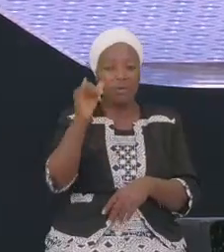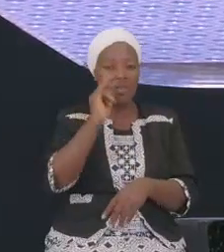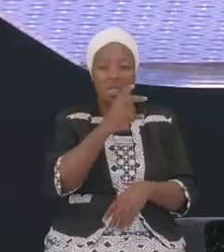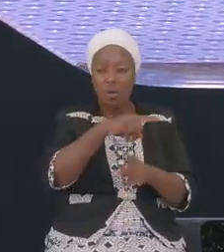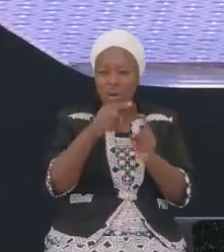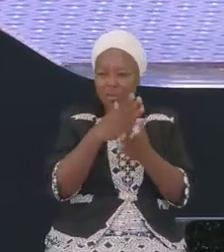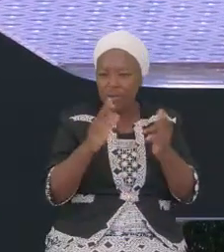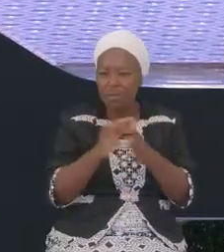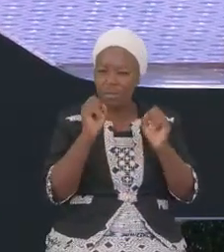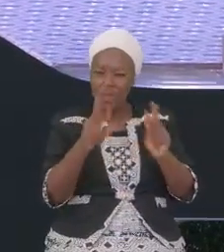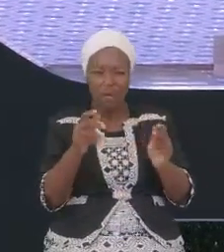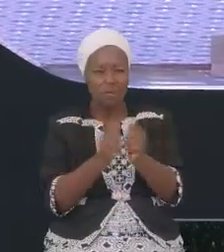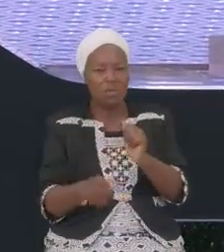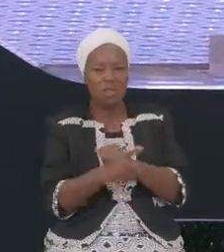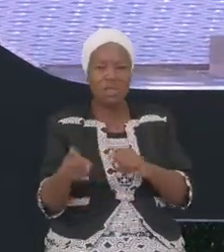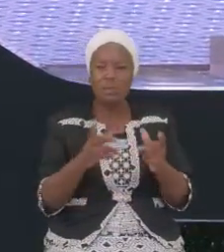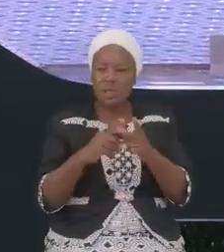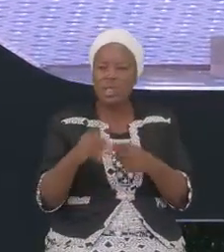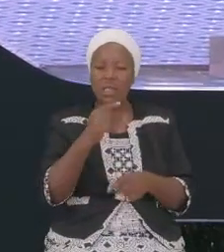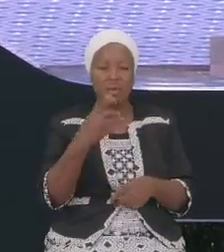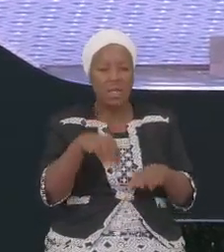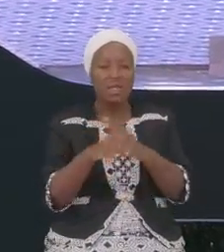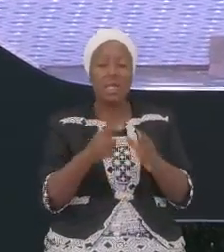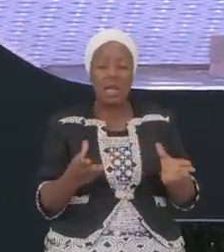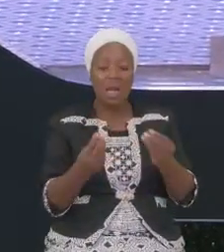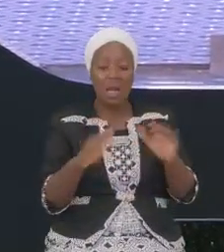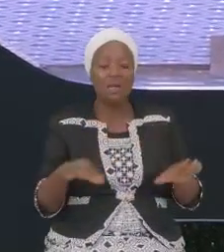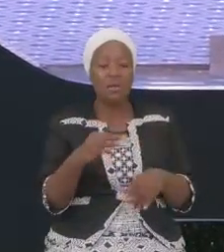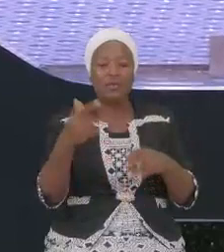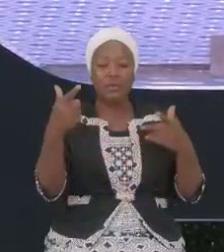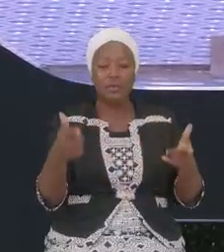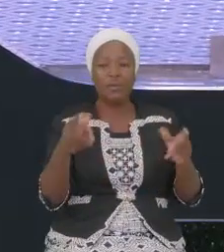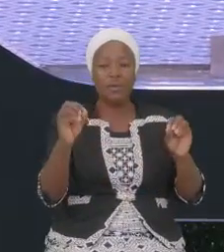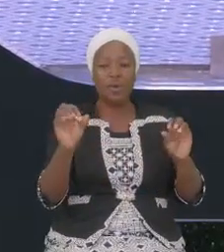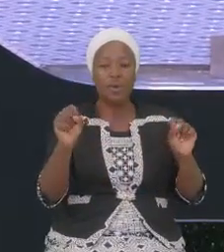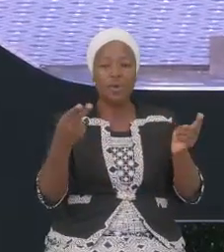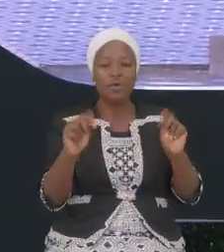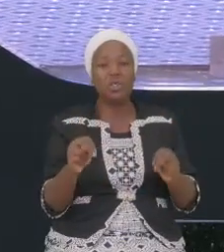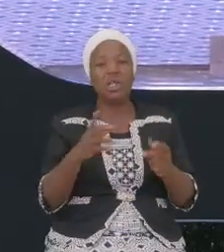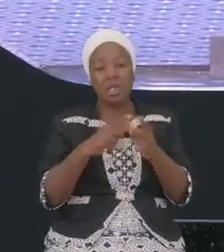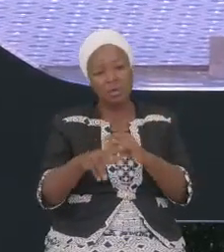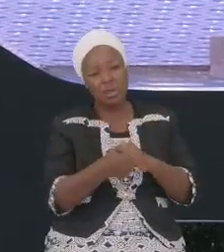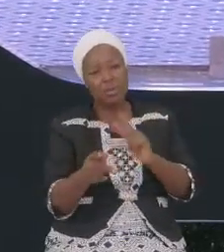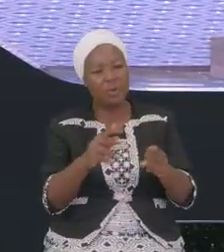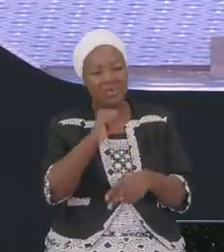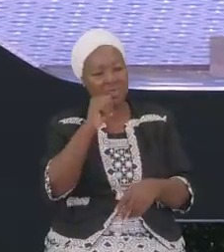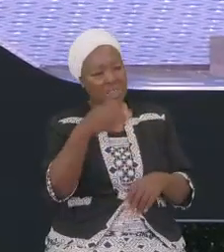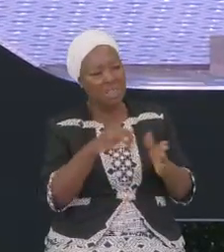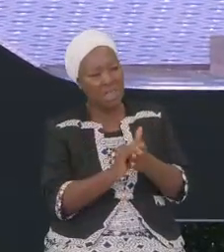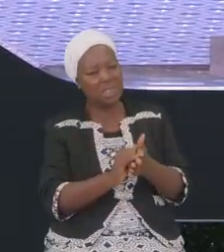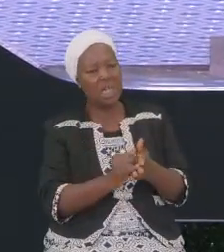was right with them, and they were in the land of Goshen. And then the other people who are not in the land of Goshen, they